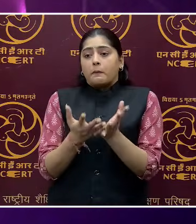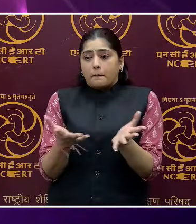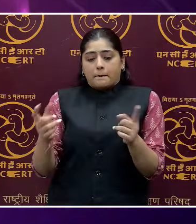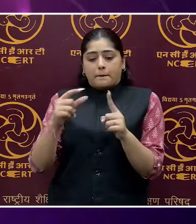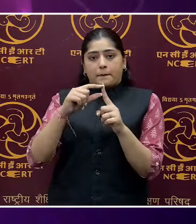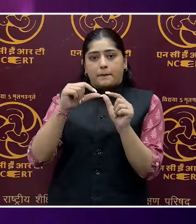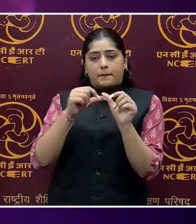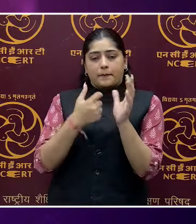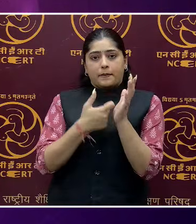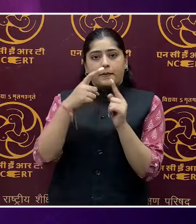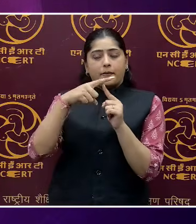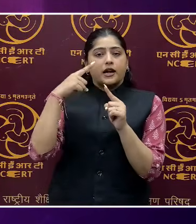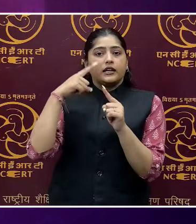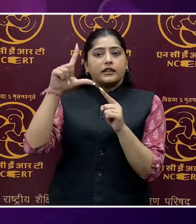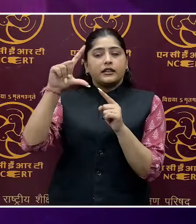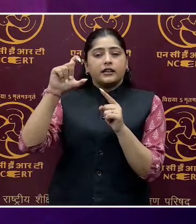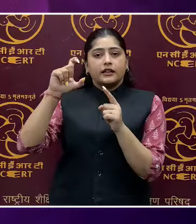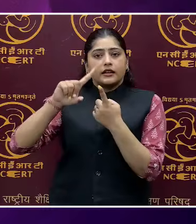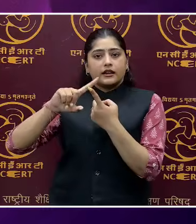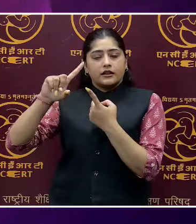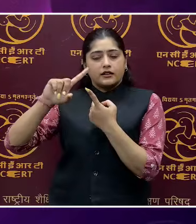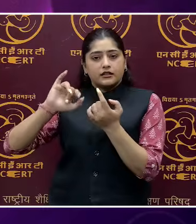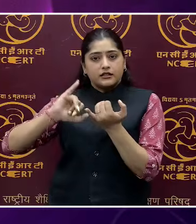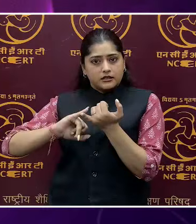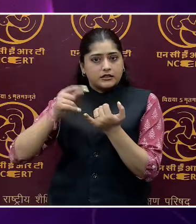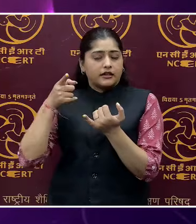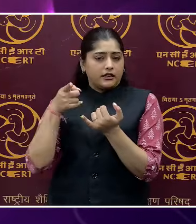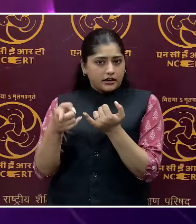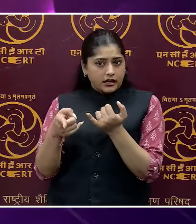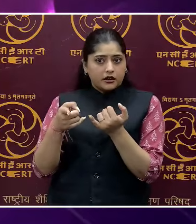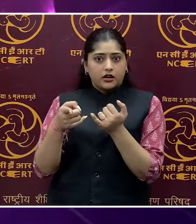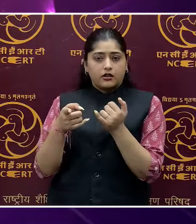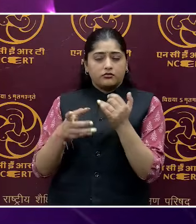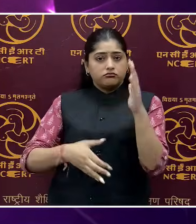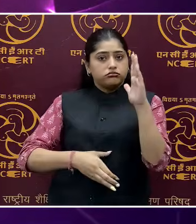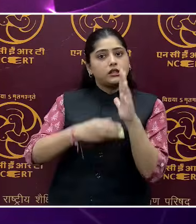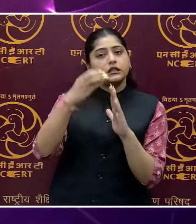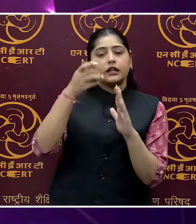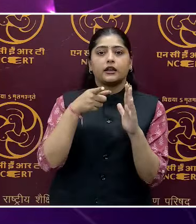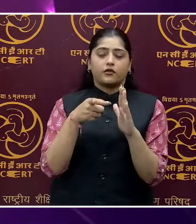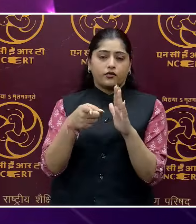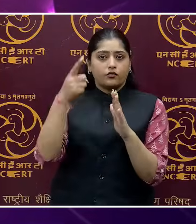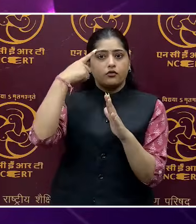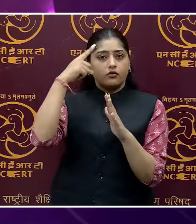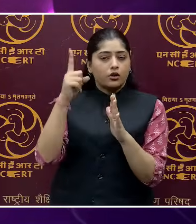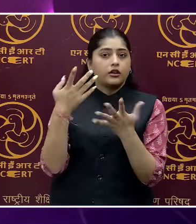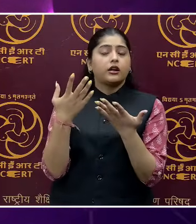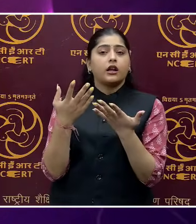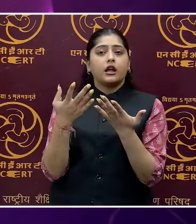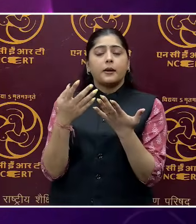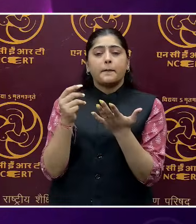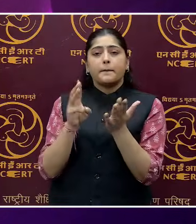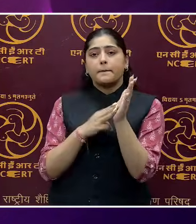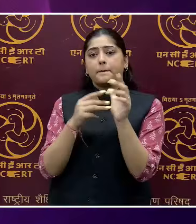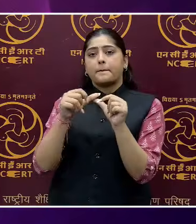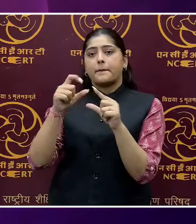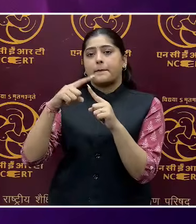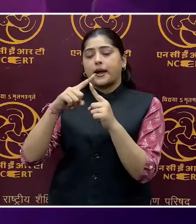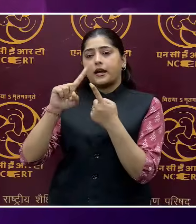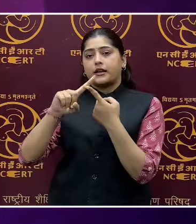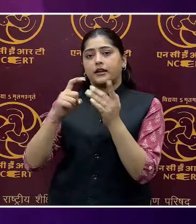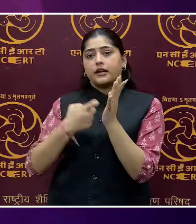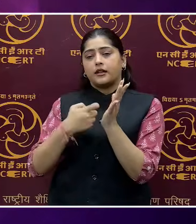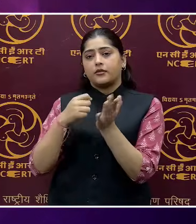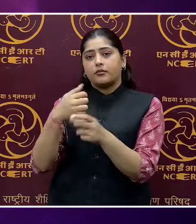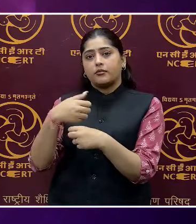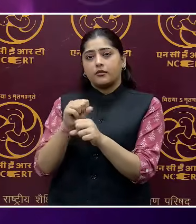of all matter. Particles are the main building blocks of all matter which form the matters. These particles